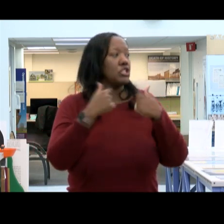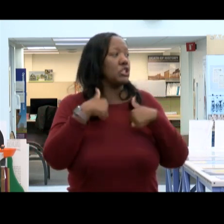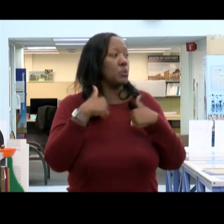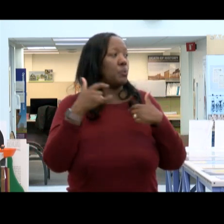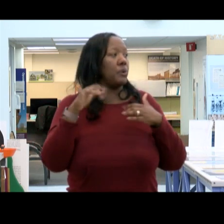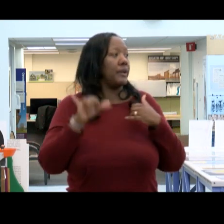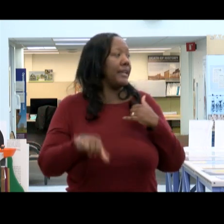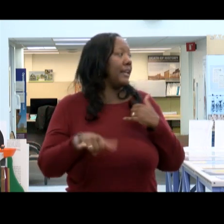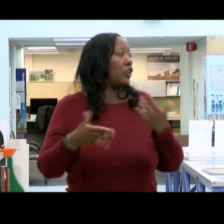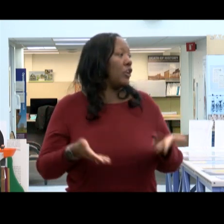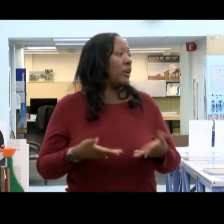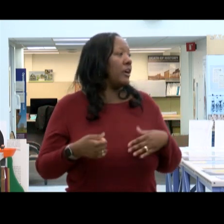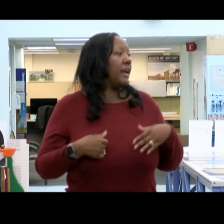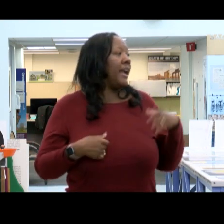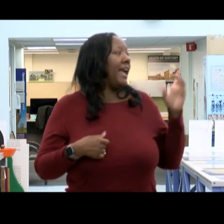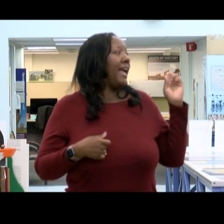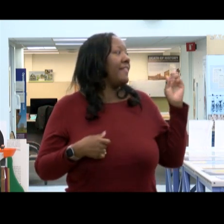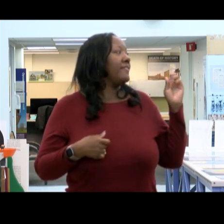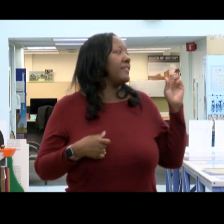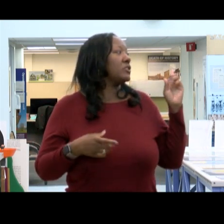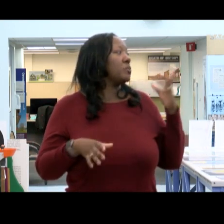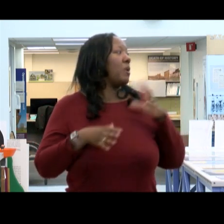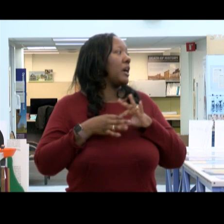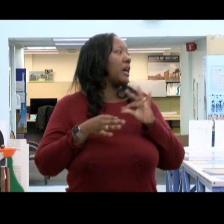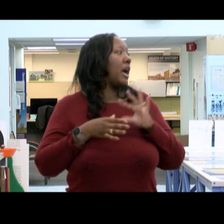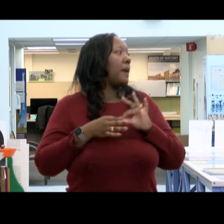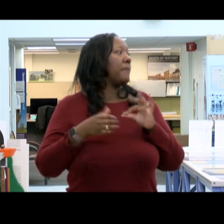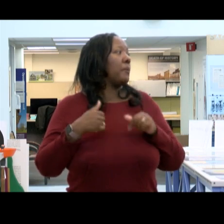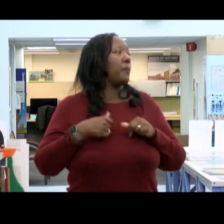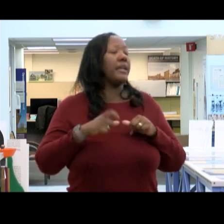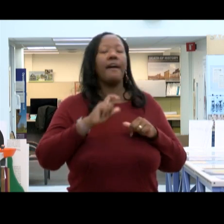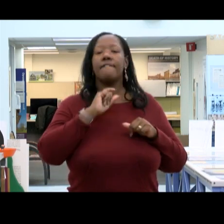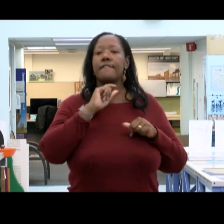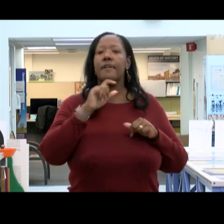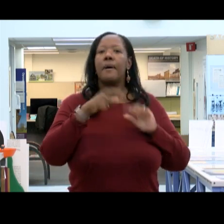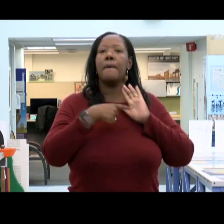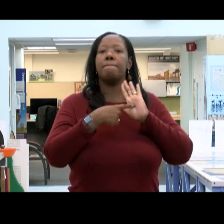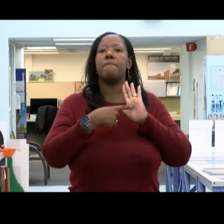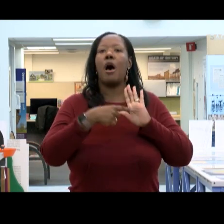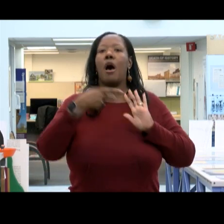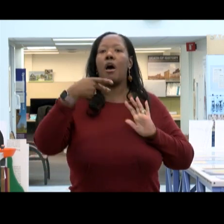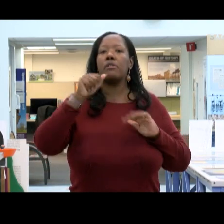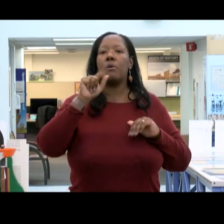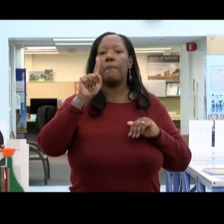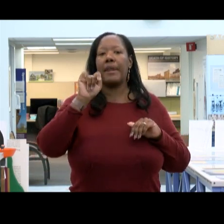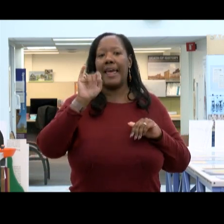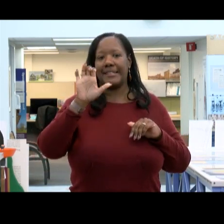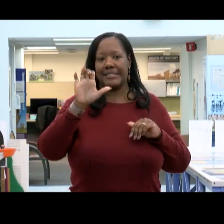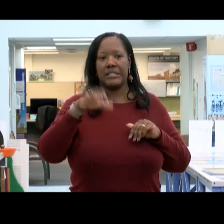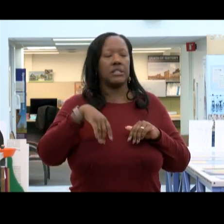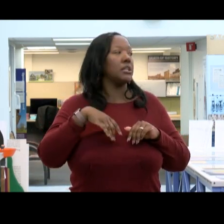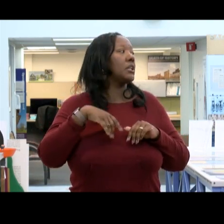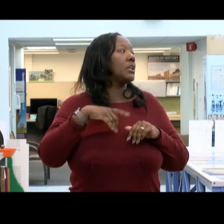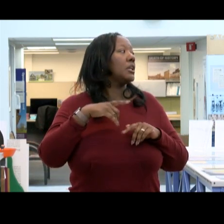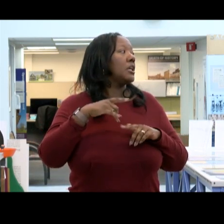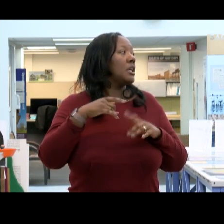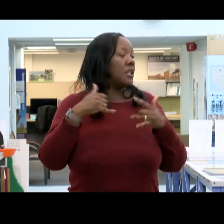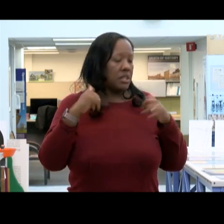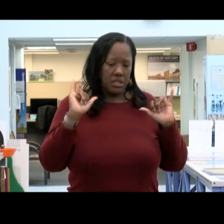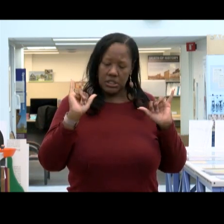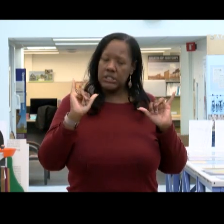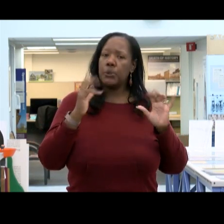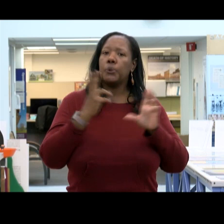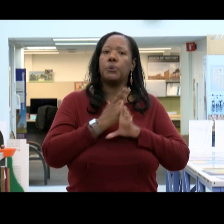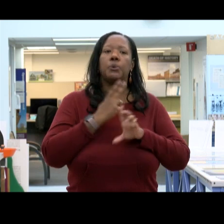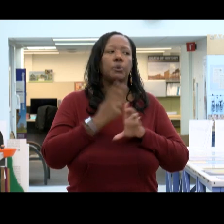around. I just want to add one thing, that bioplastics are still, you know, it's still hot. They're still developing a lot of things.